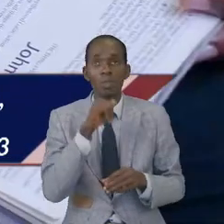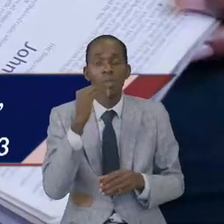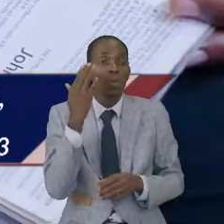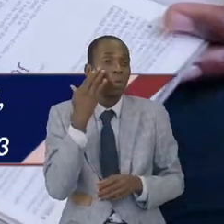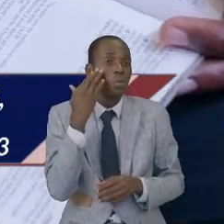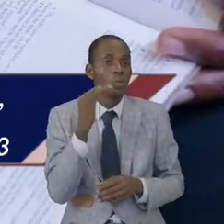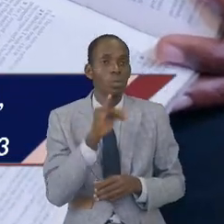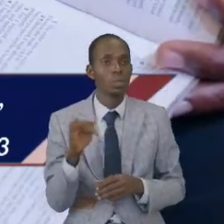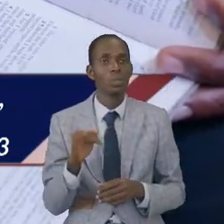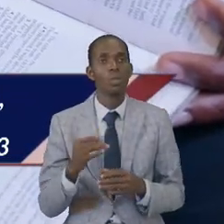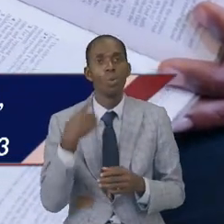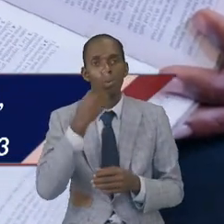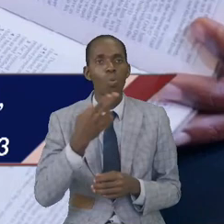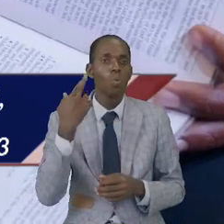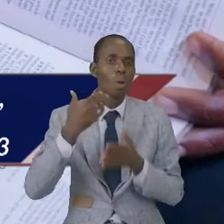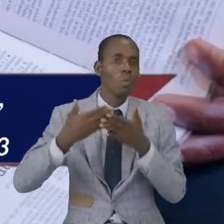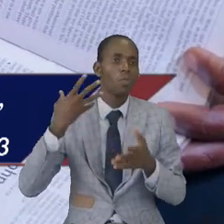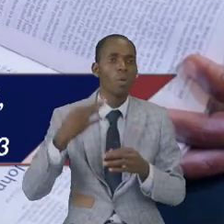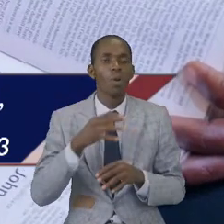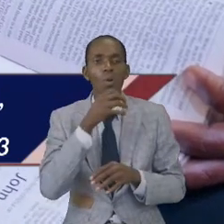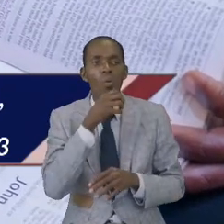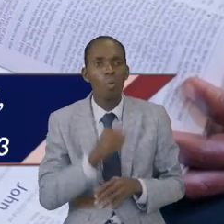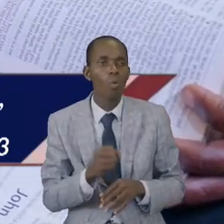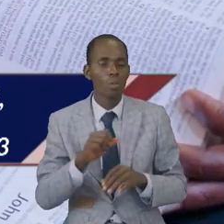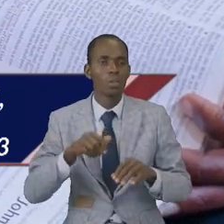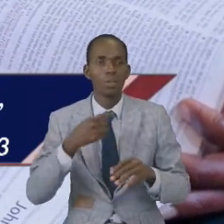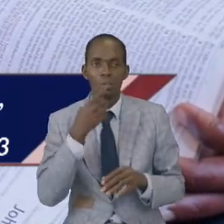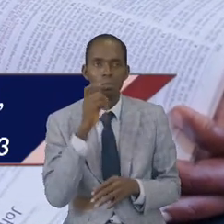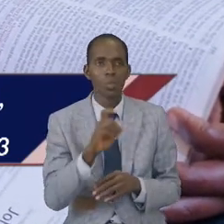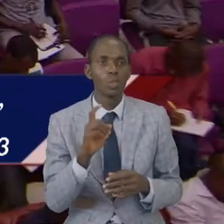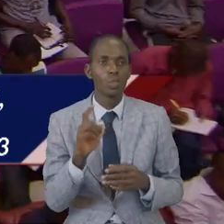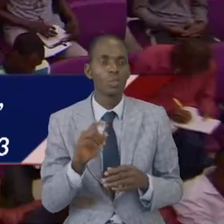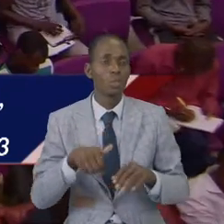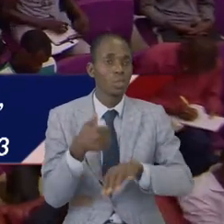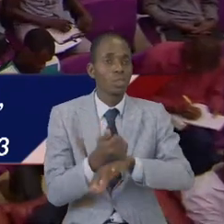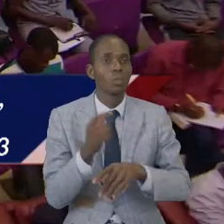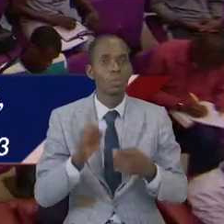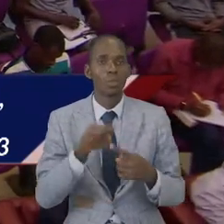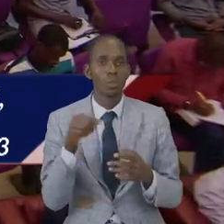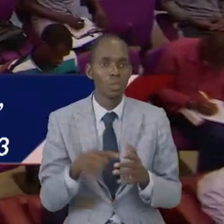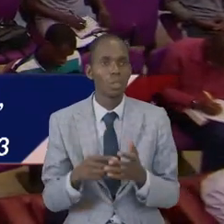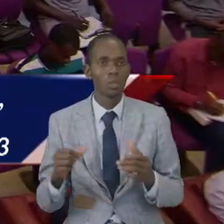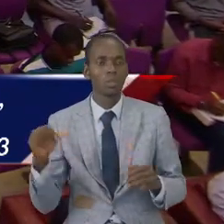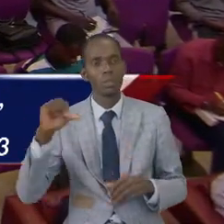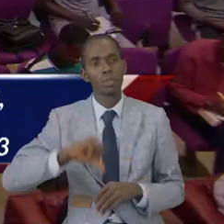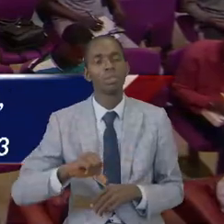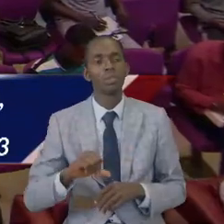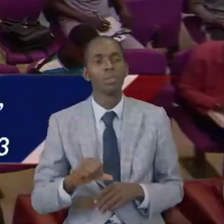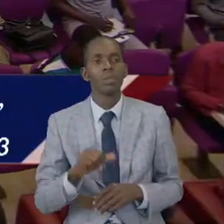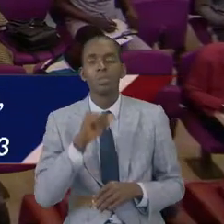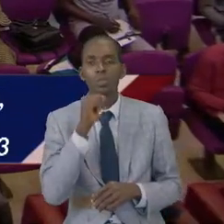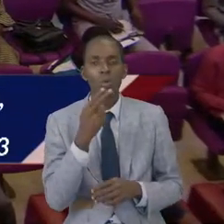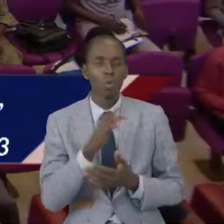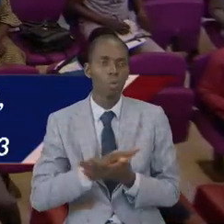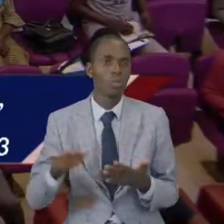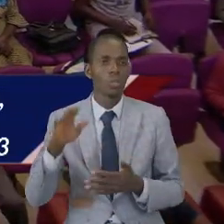are before of old pre-written, ordained to this condemnation, ungodly